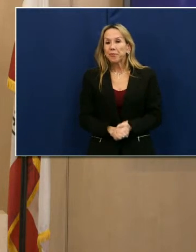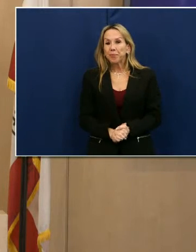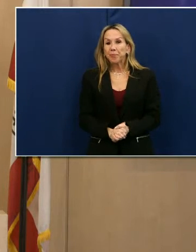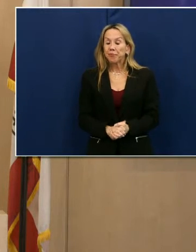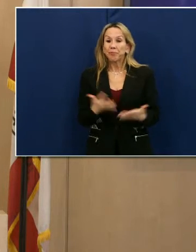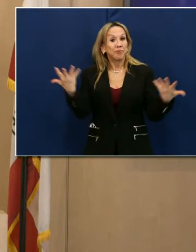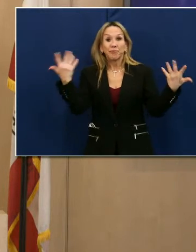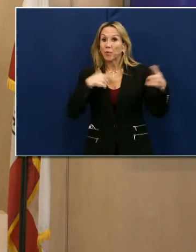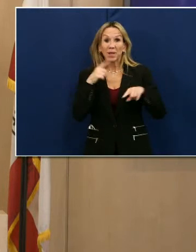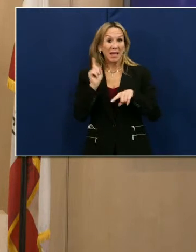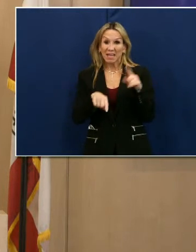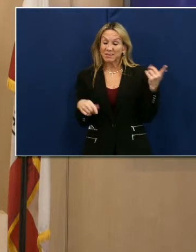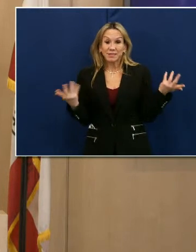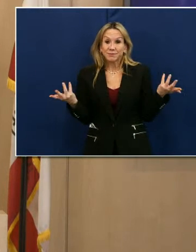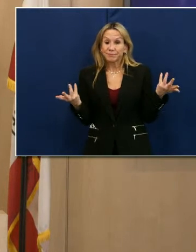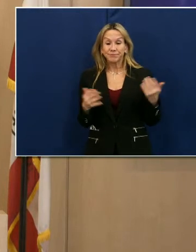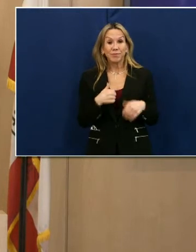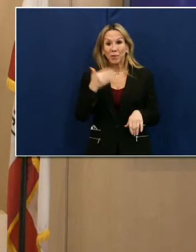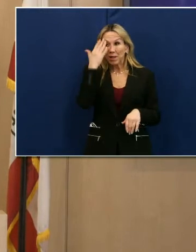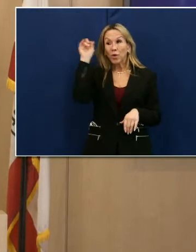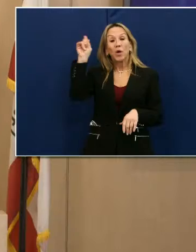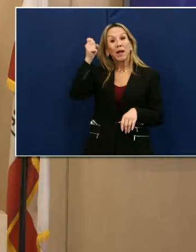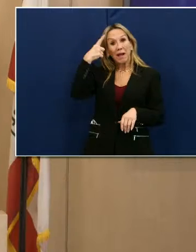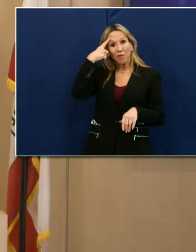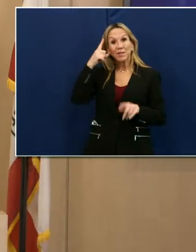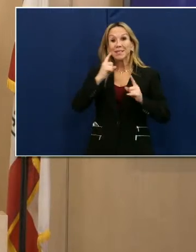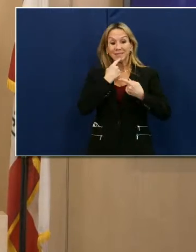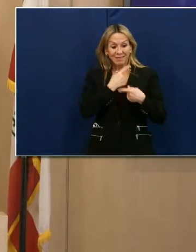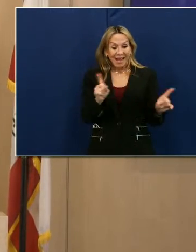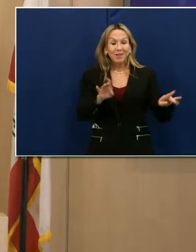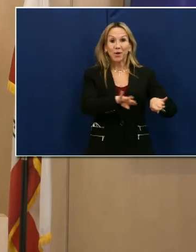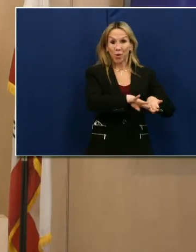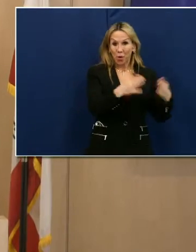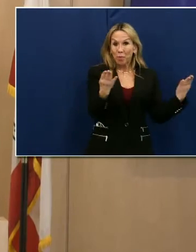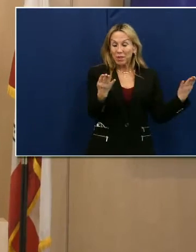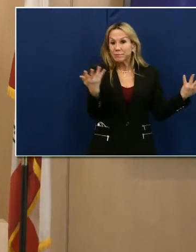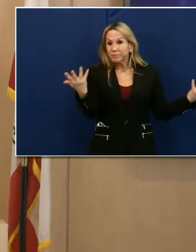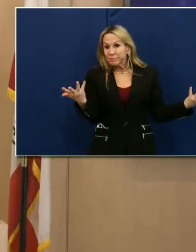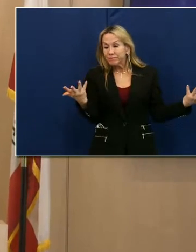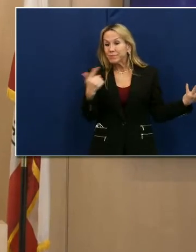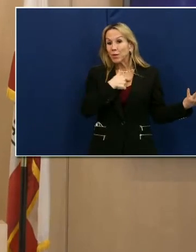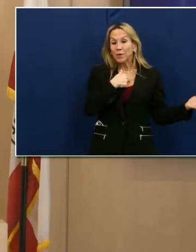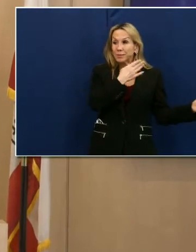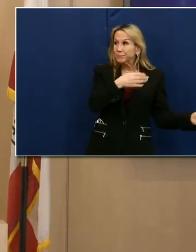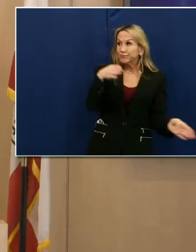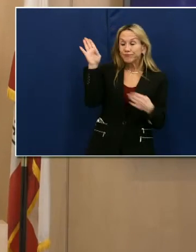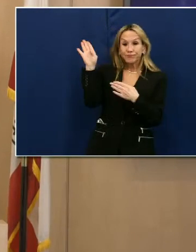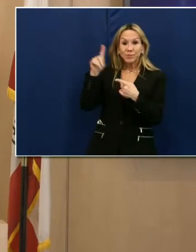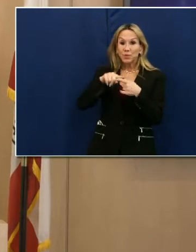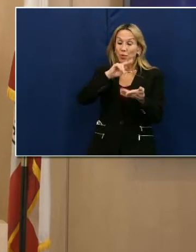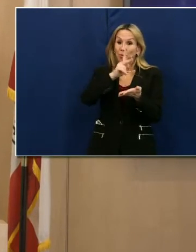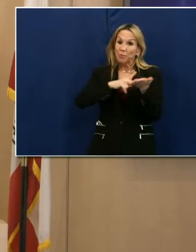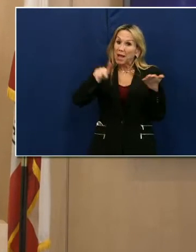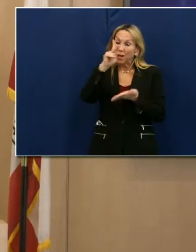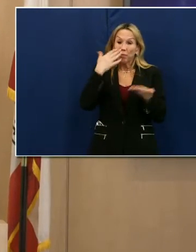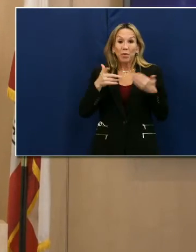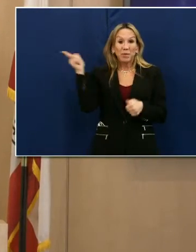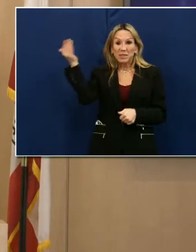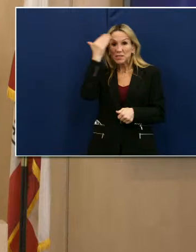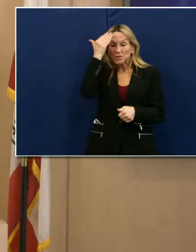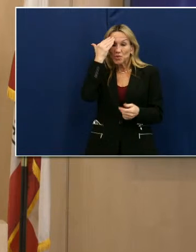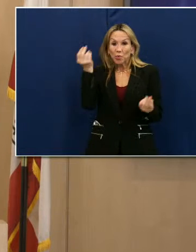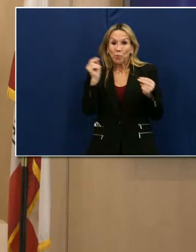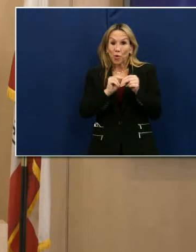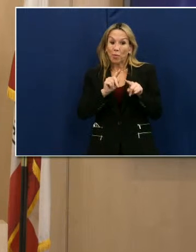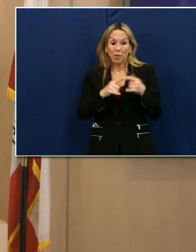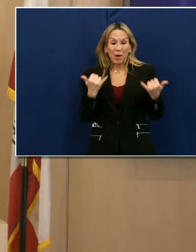Yeah, we can't. We know the governor announced it's opening. We would direct you to the state of California, to Palomar. They may have more information, but again, it's